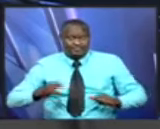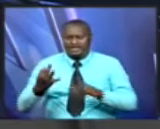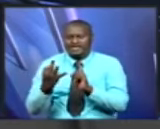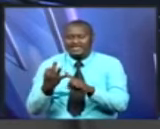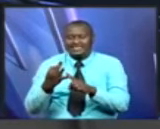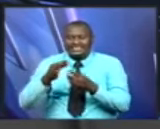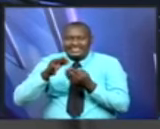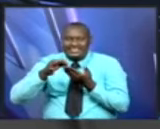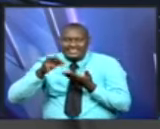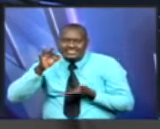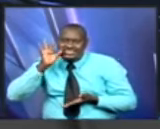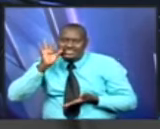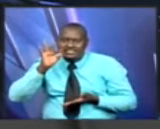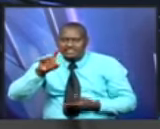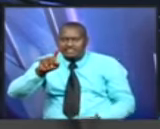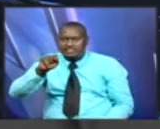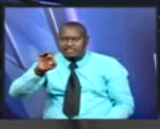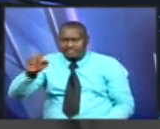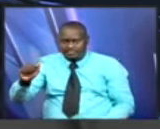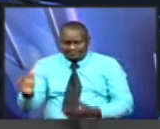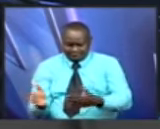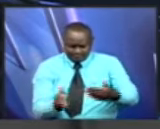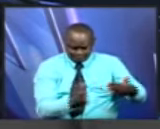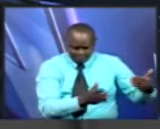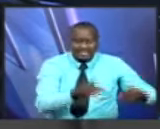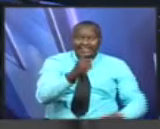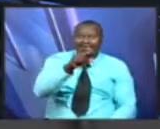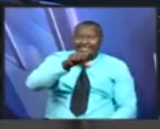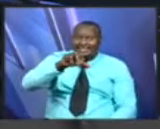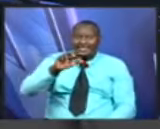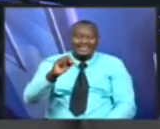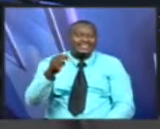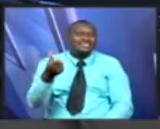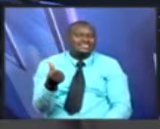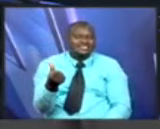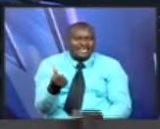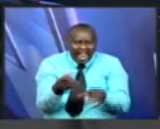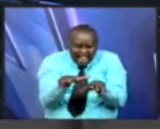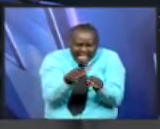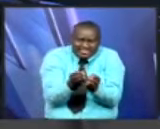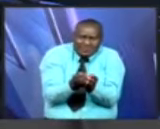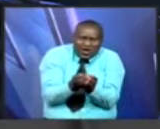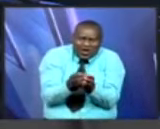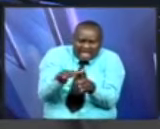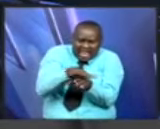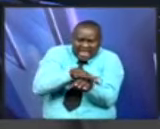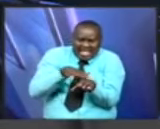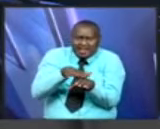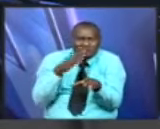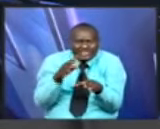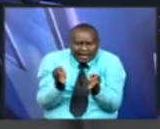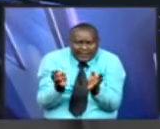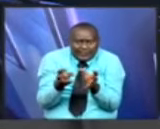and tea. By 1986, the small island, the enclave, had almost